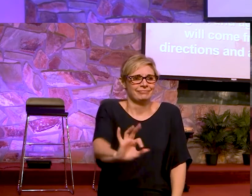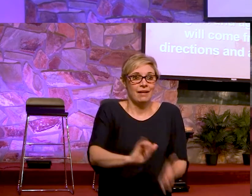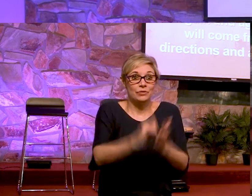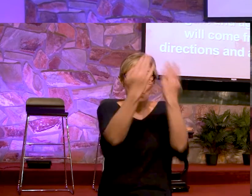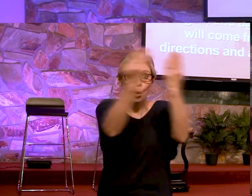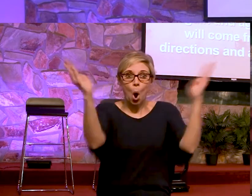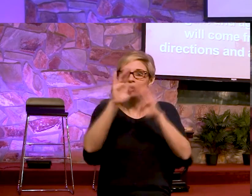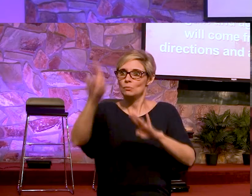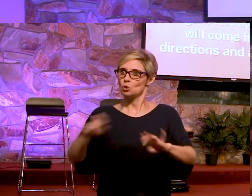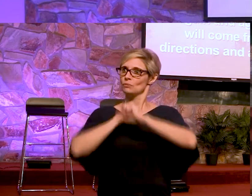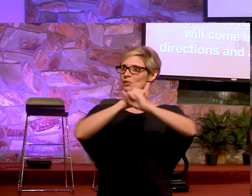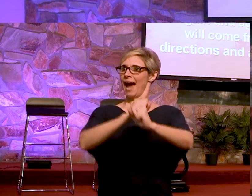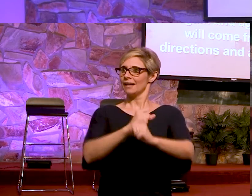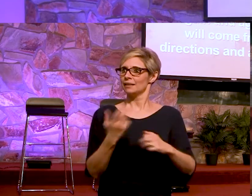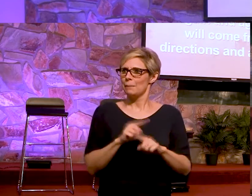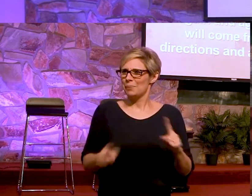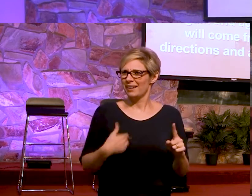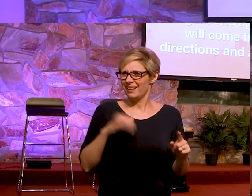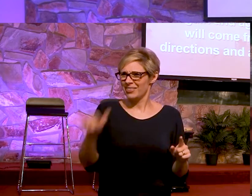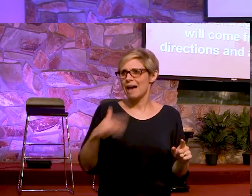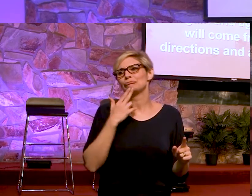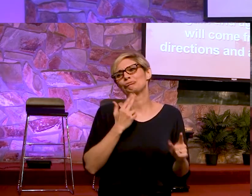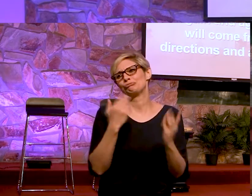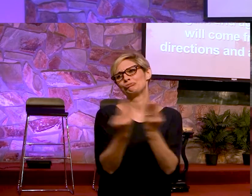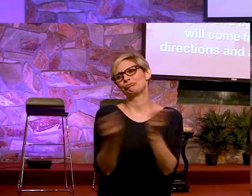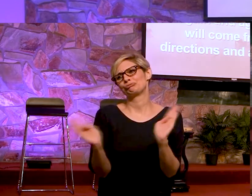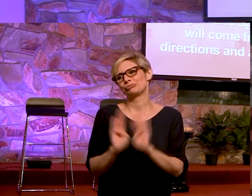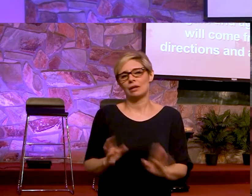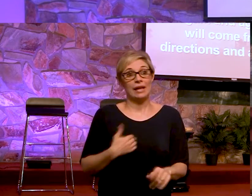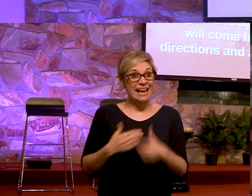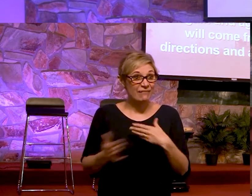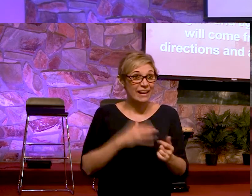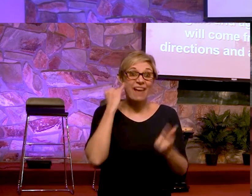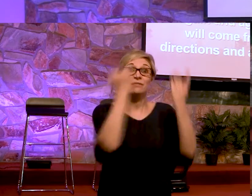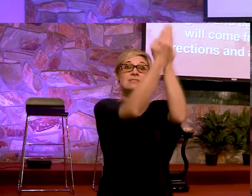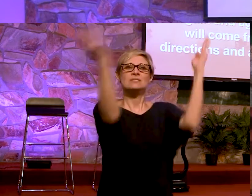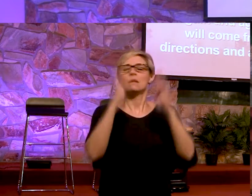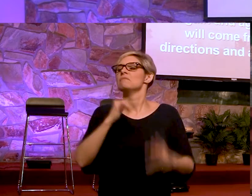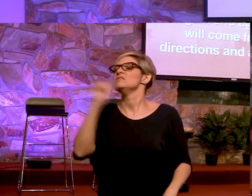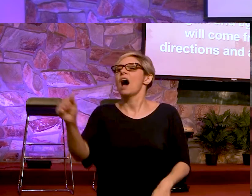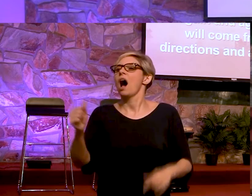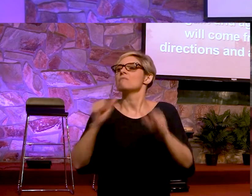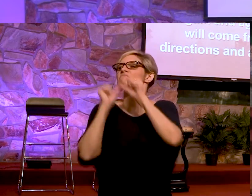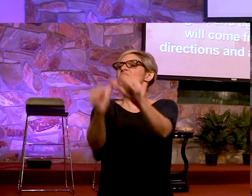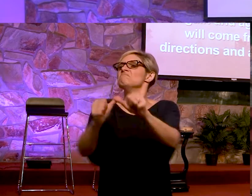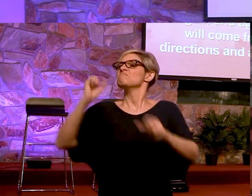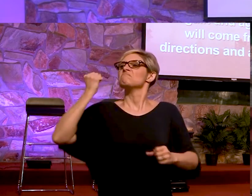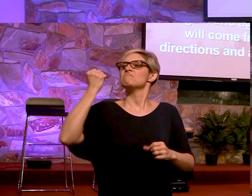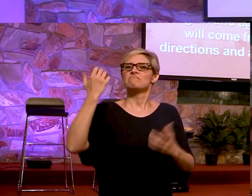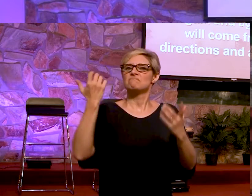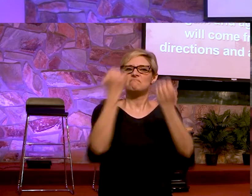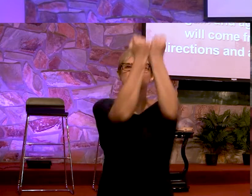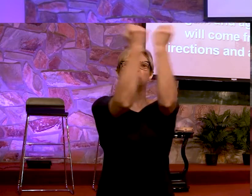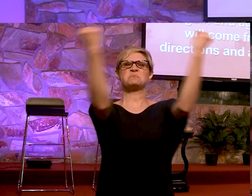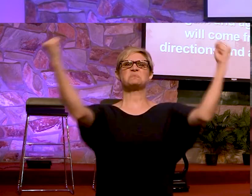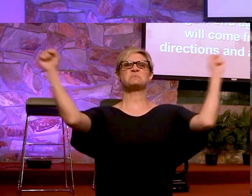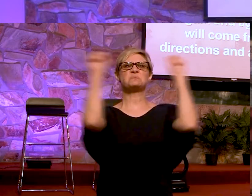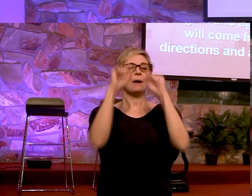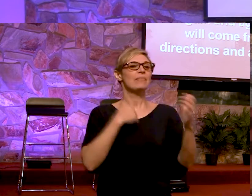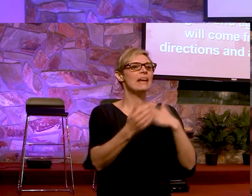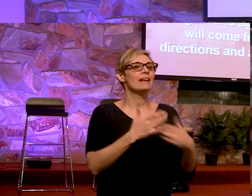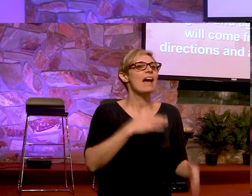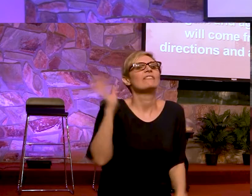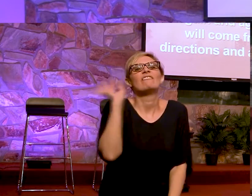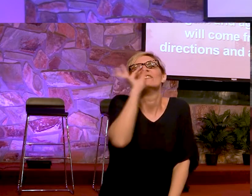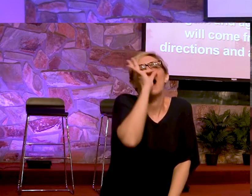supposed to fortify them, but it doesn't even matter. Even if they build it, that wall's not going to last. That wall will fall down. It will crumble. Even if a